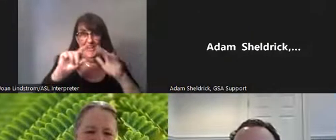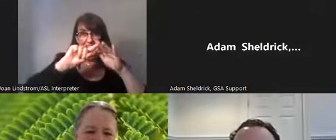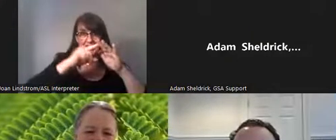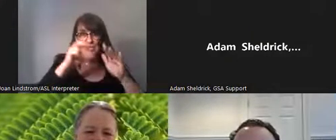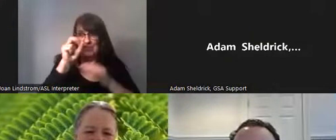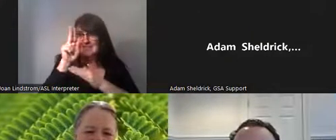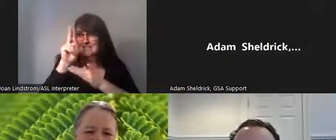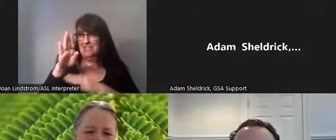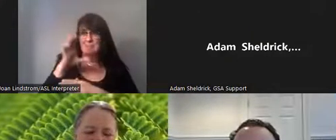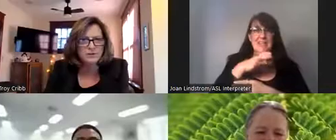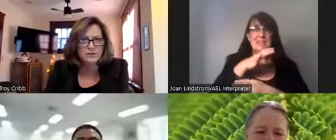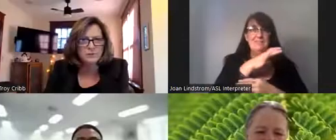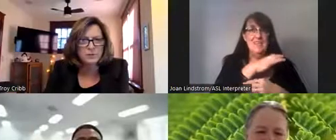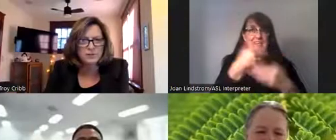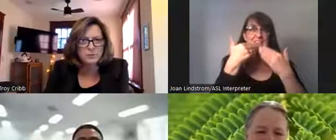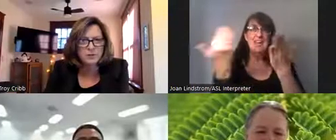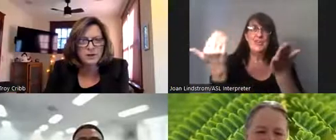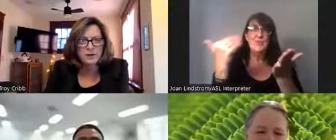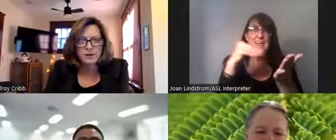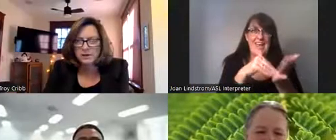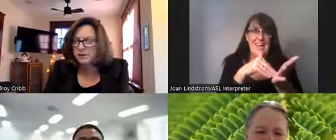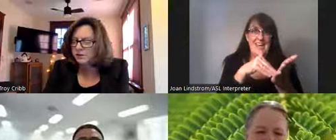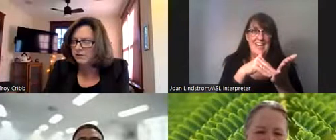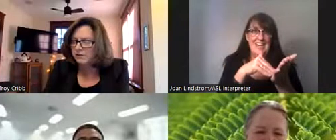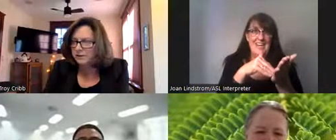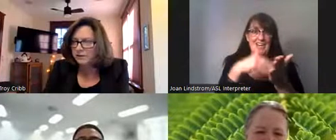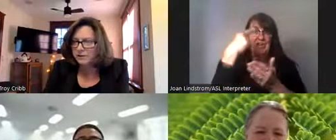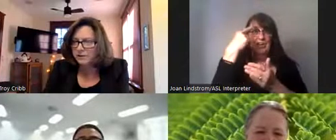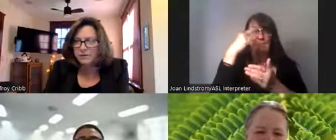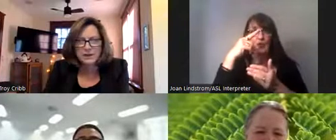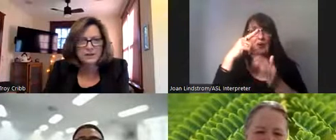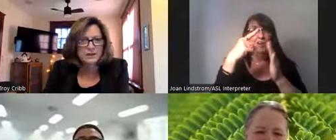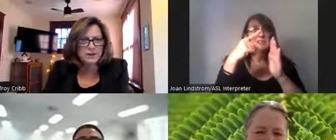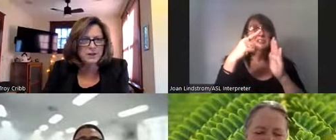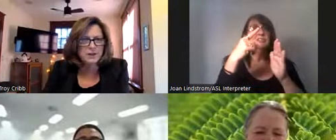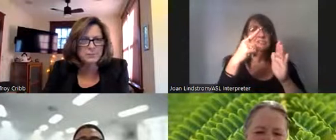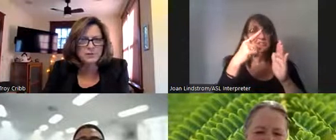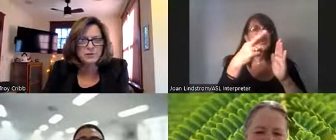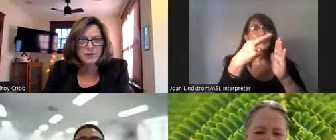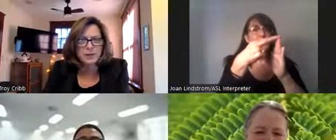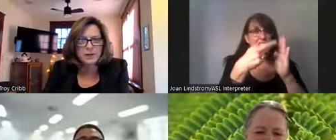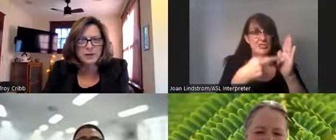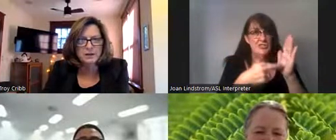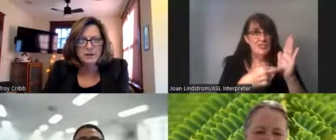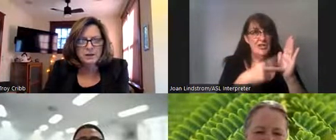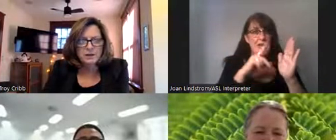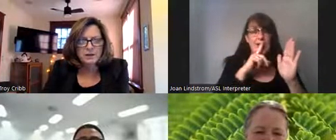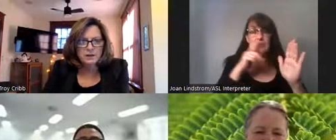subcommittees. Thank you again all so much for enlisting in this effort. And again, I'm just struck